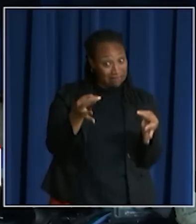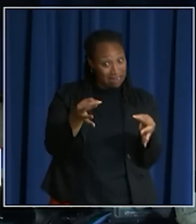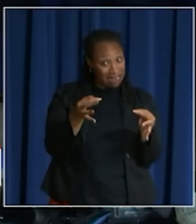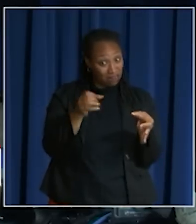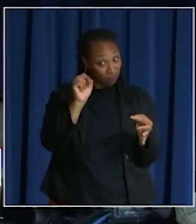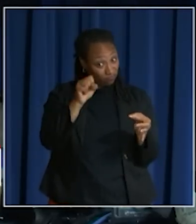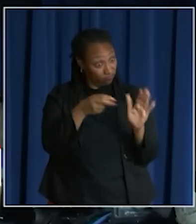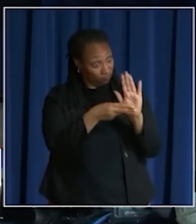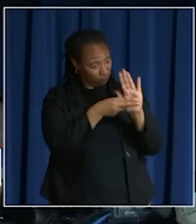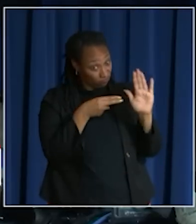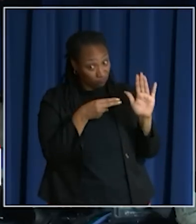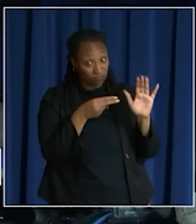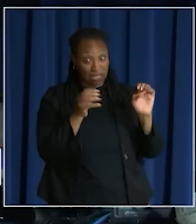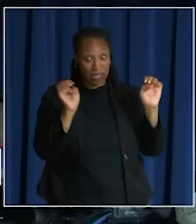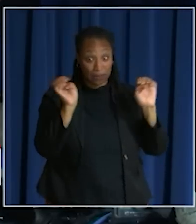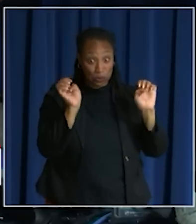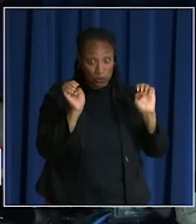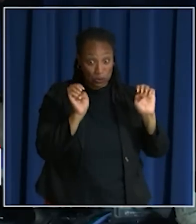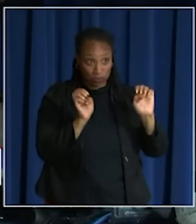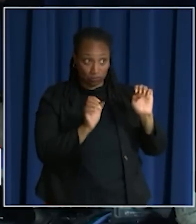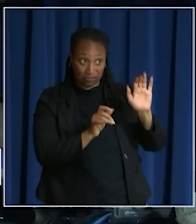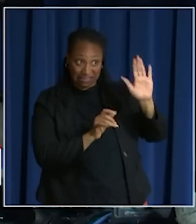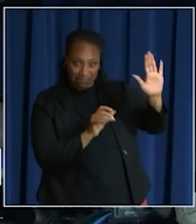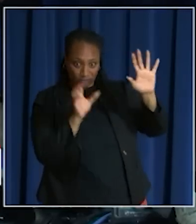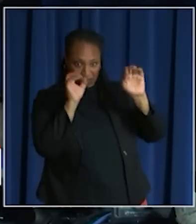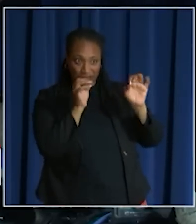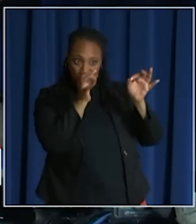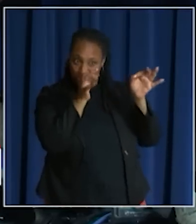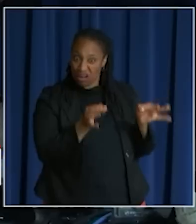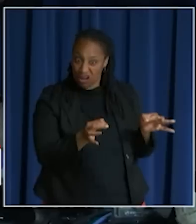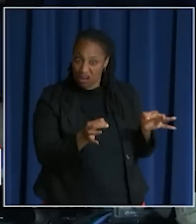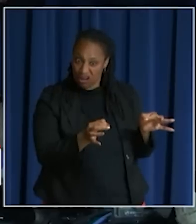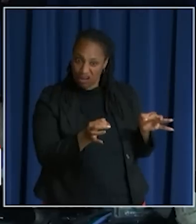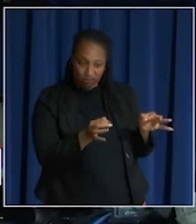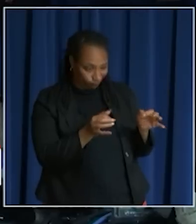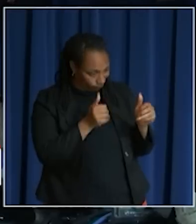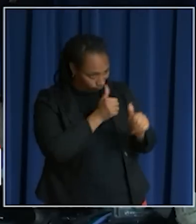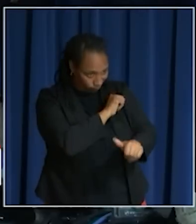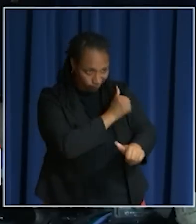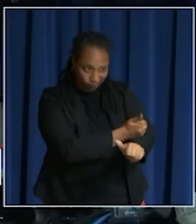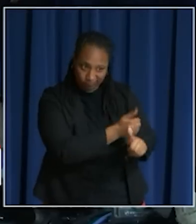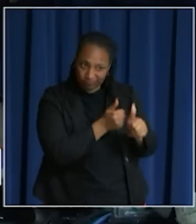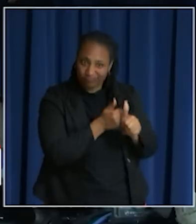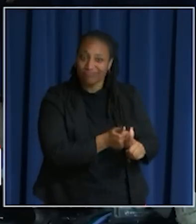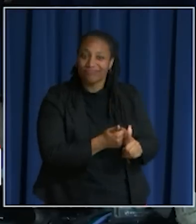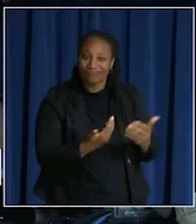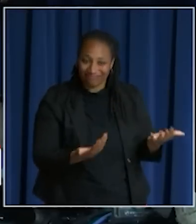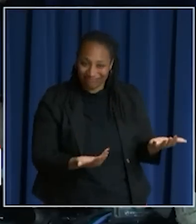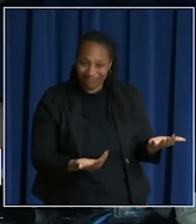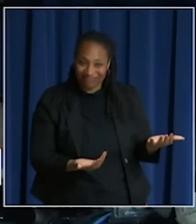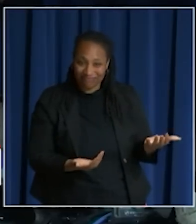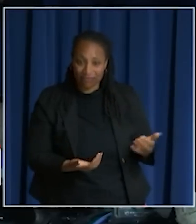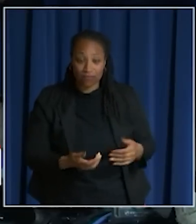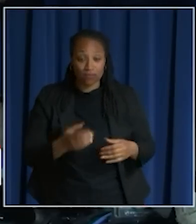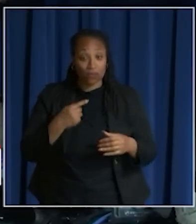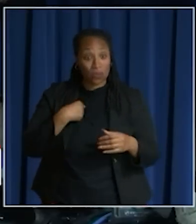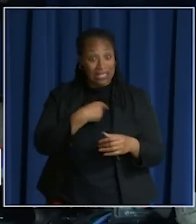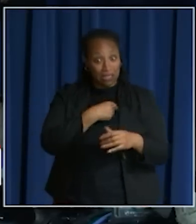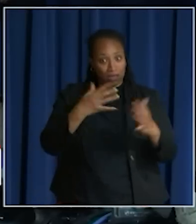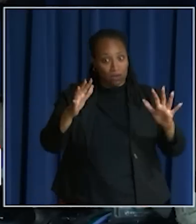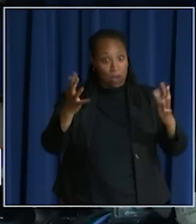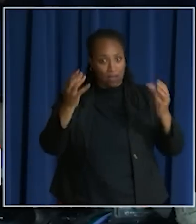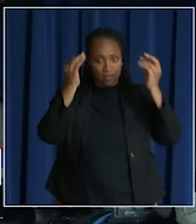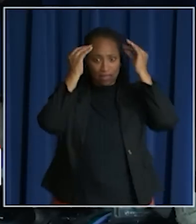argument around what he thinks is an emergency. When we think of emergencies, it usually involves surges in